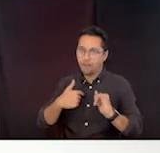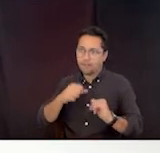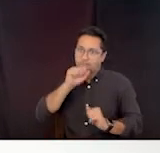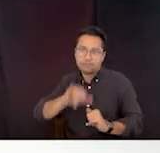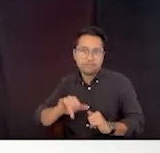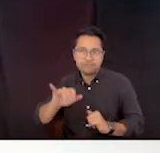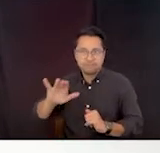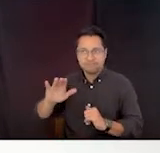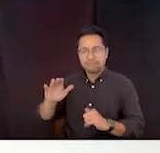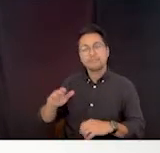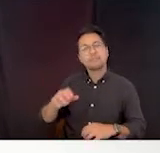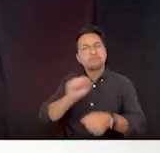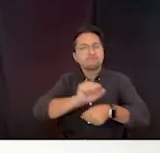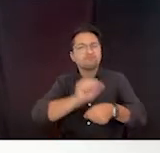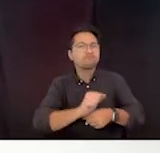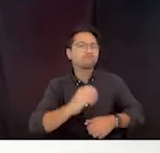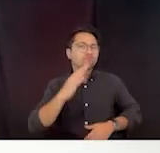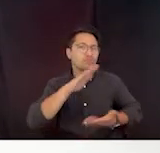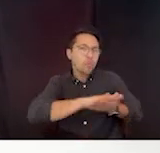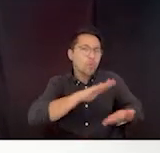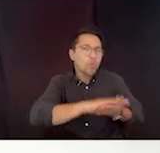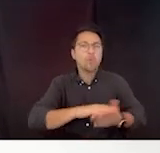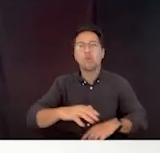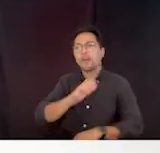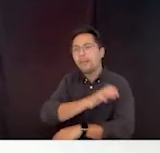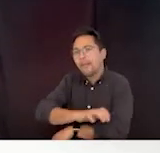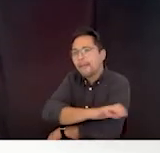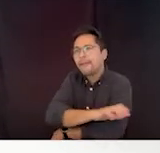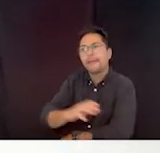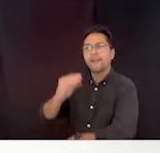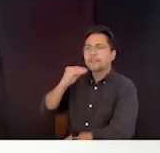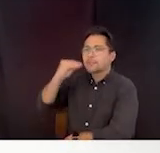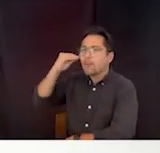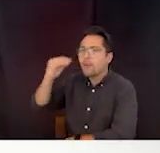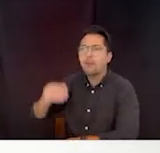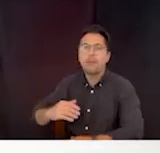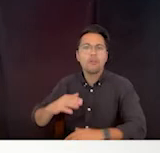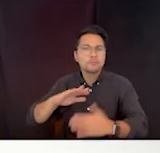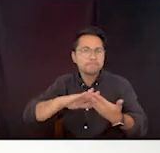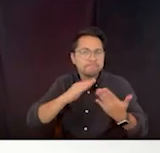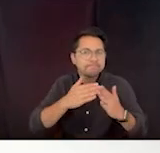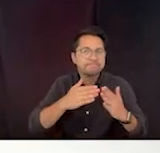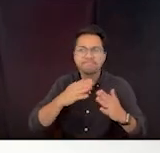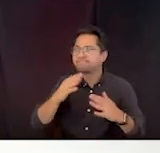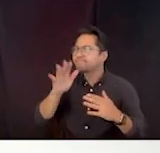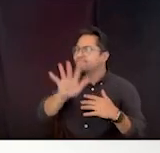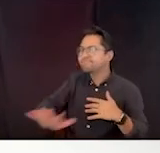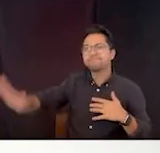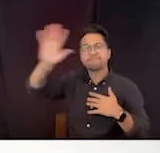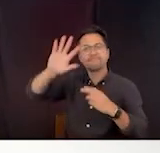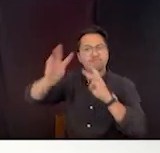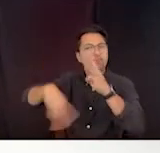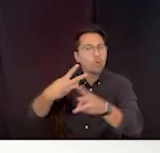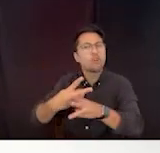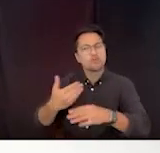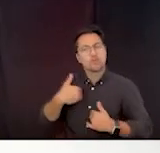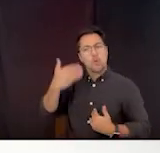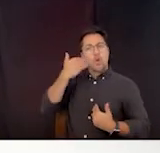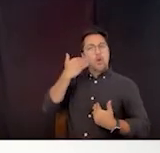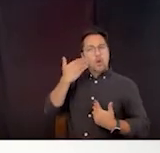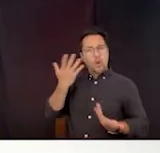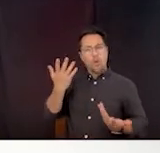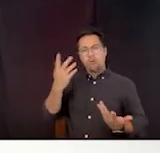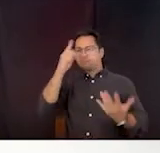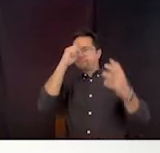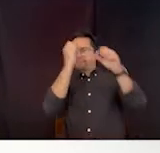I've worked in school settings, in home, in clinics, communities, as well as internationally. So I kind of have a good picture of what's gone on in the